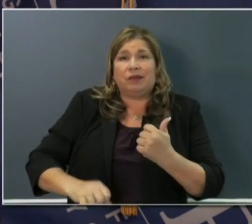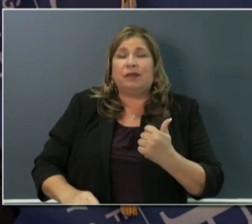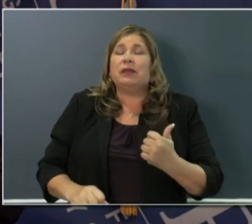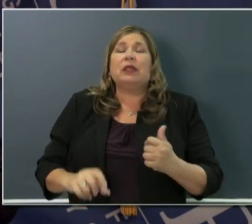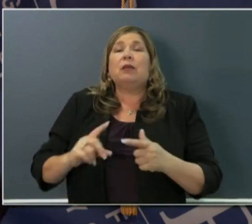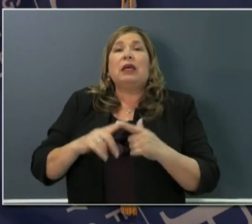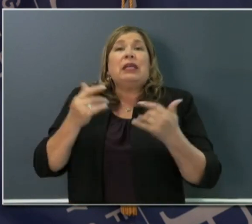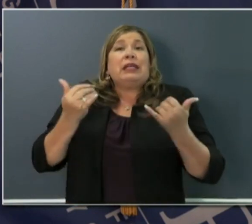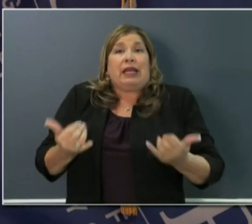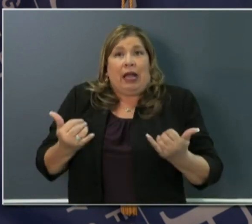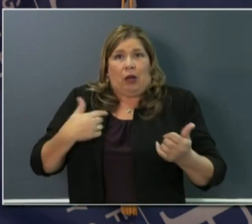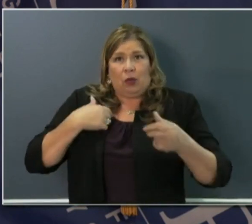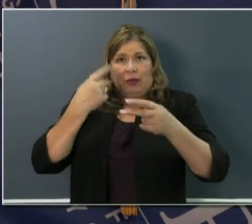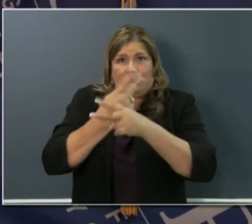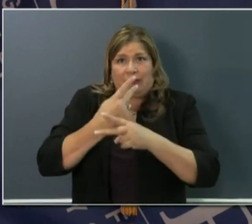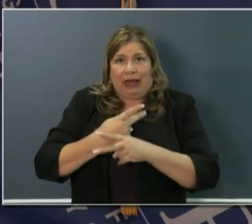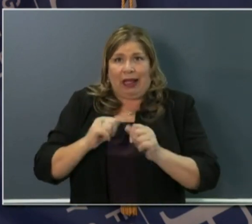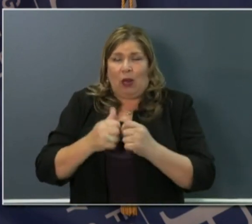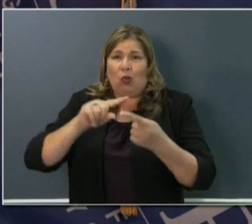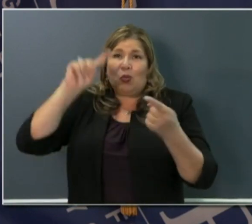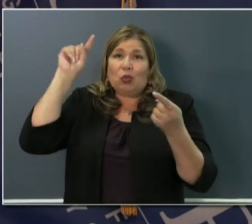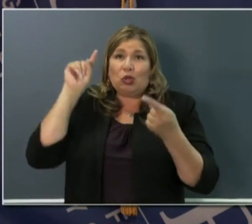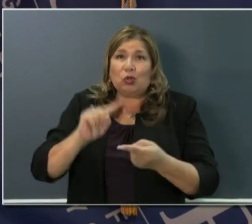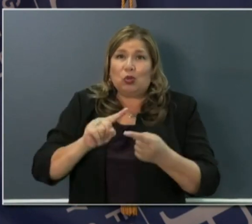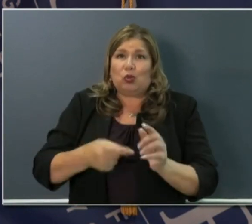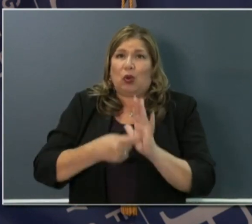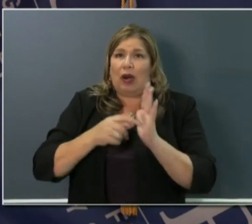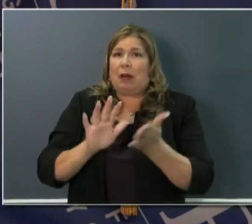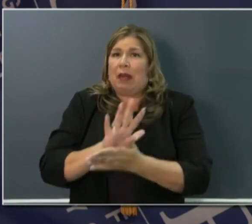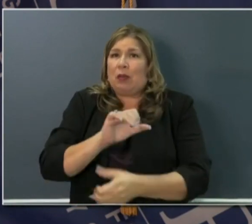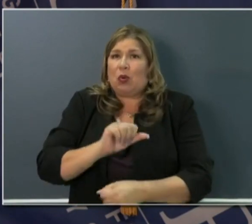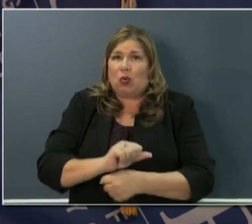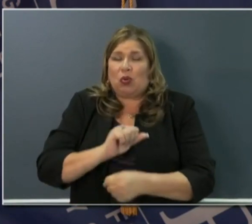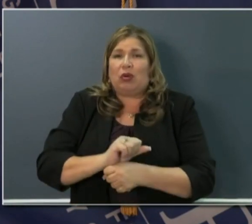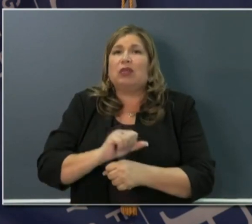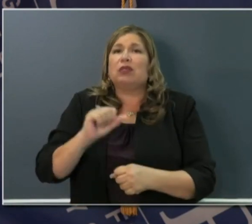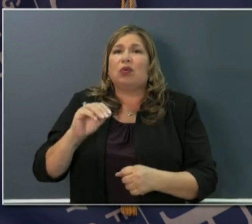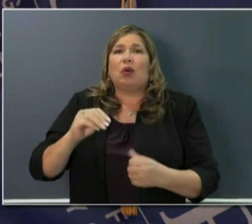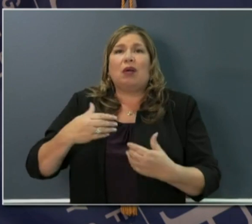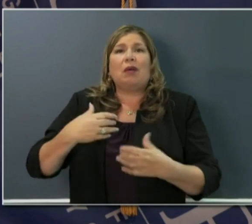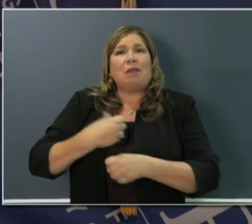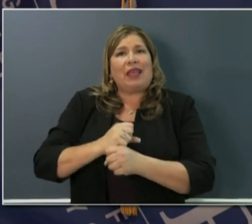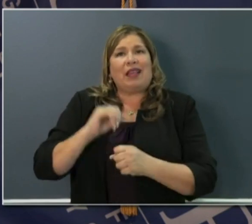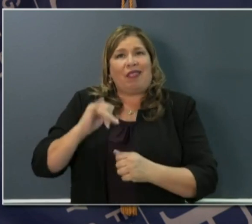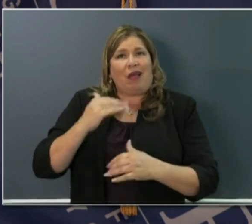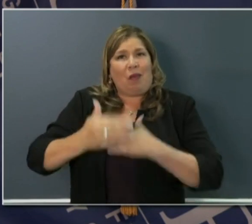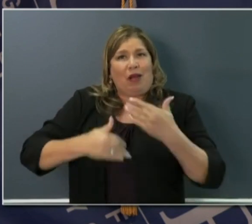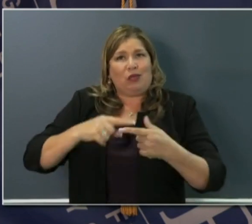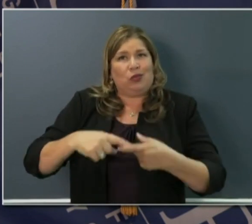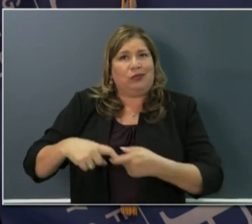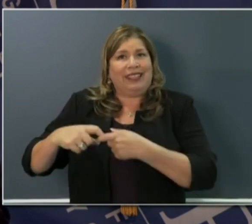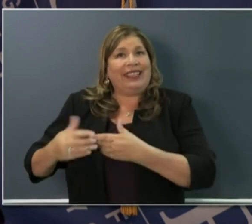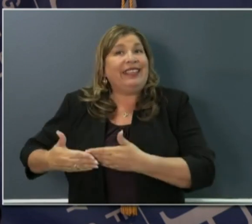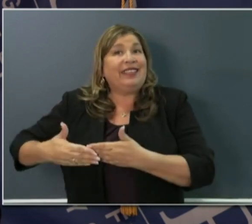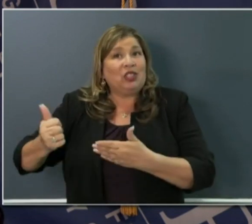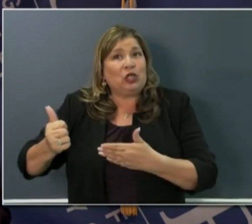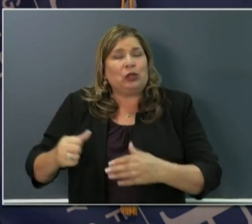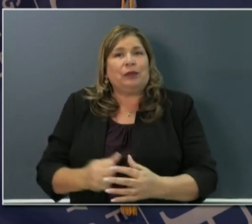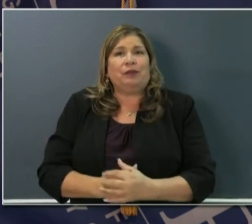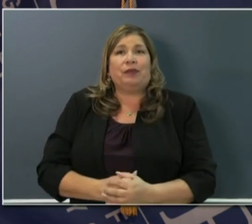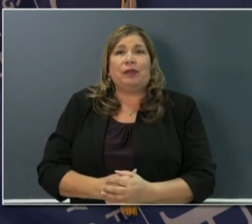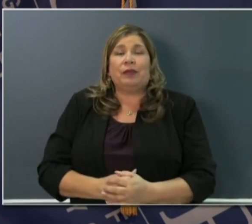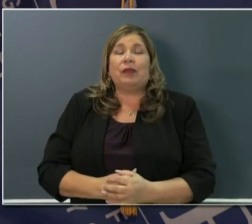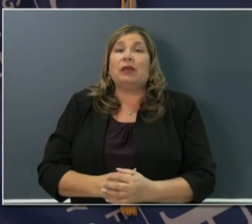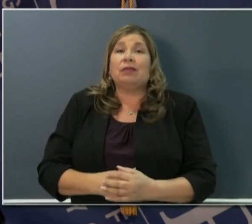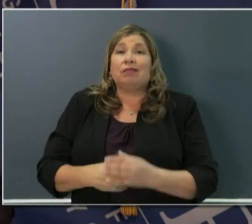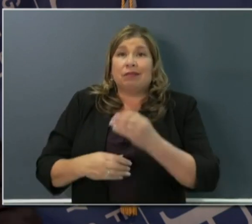to reduce the paperwork and significantly ease this process. I want to say, though, in order to ease the